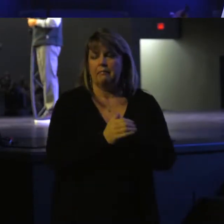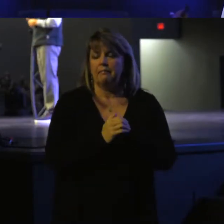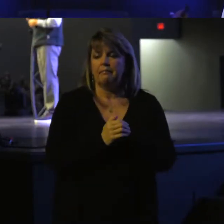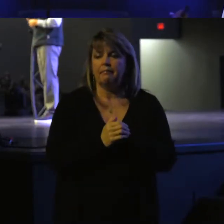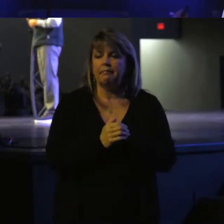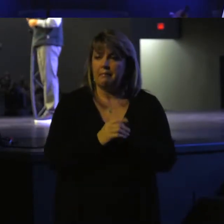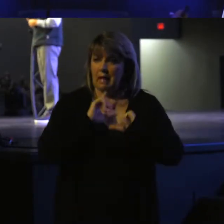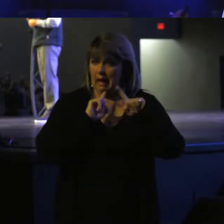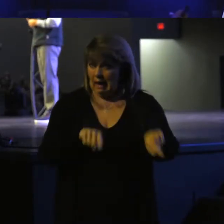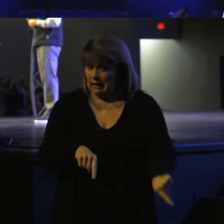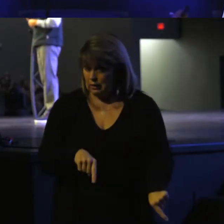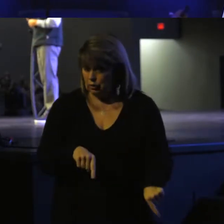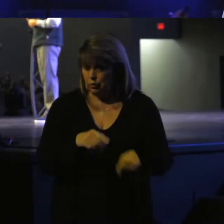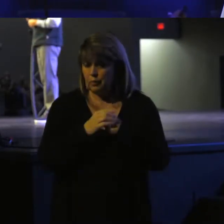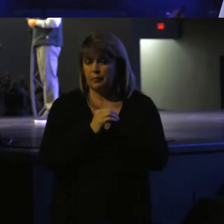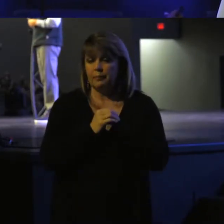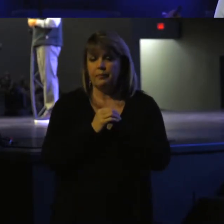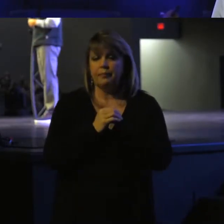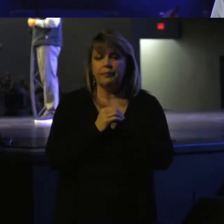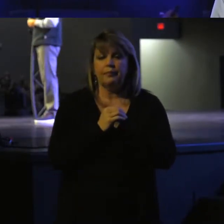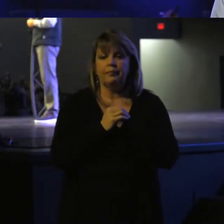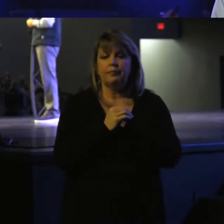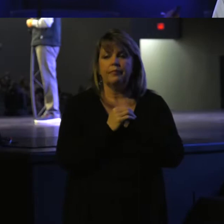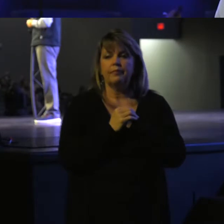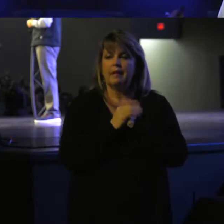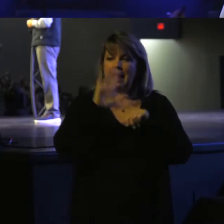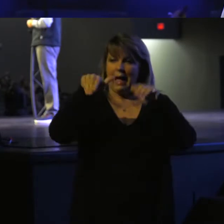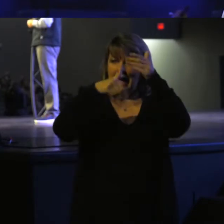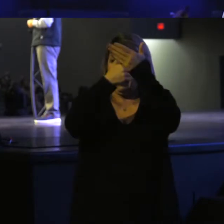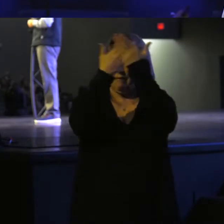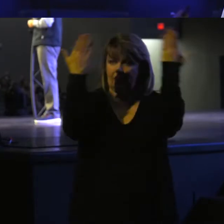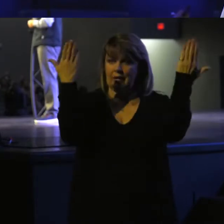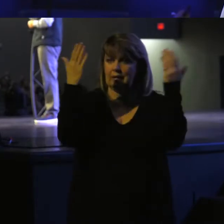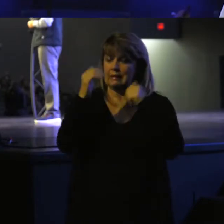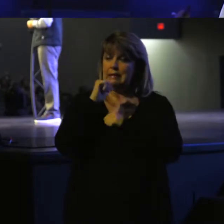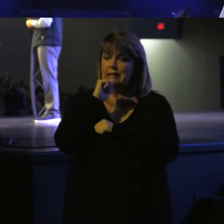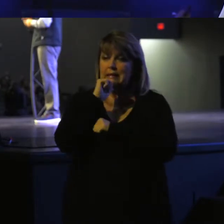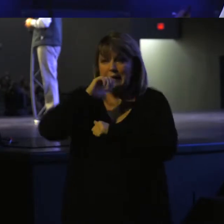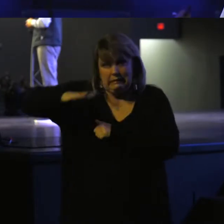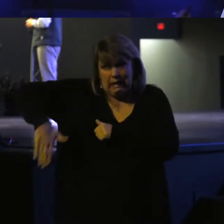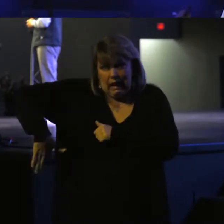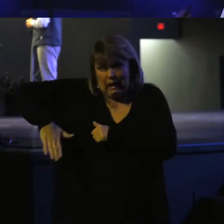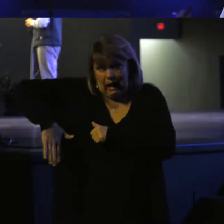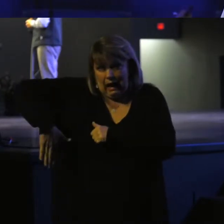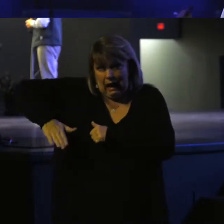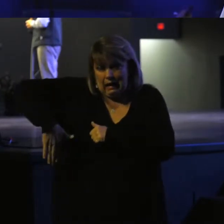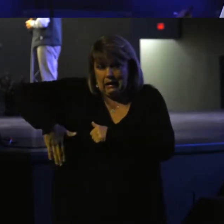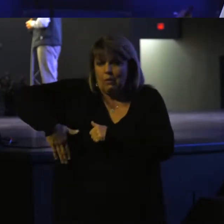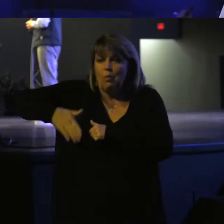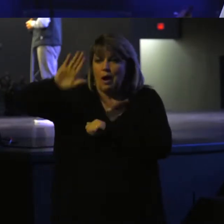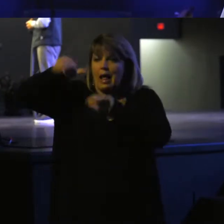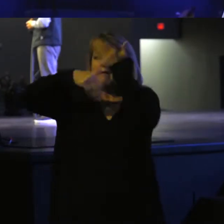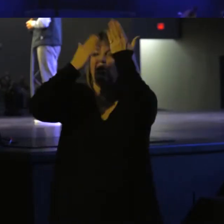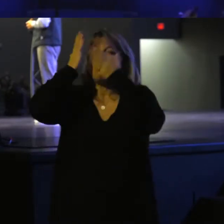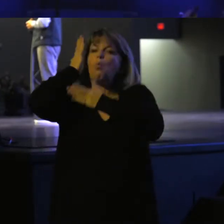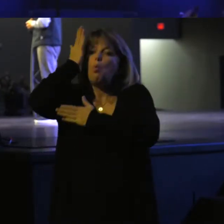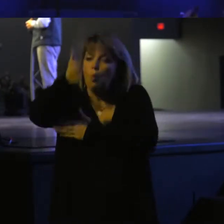The answer to that question is that heaven is not yet what heaven will